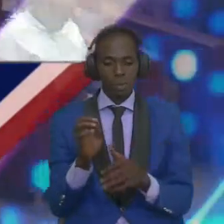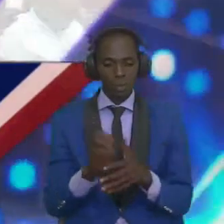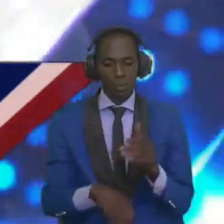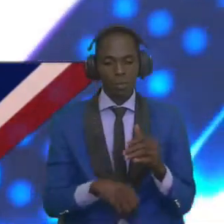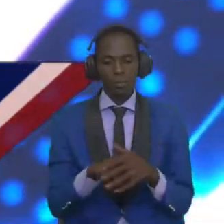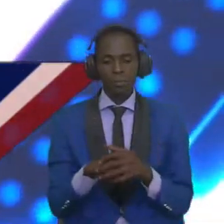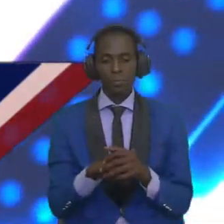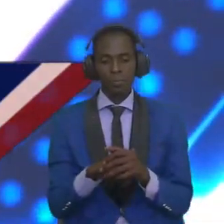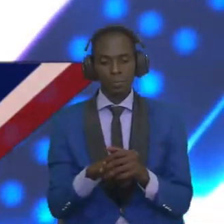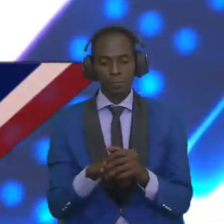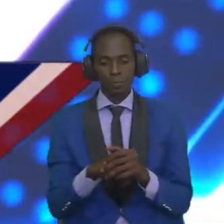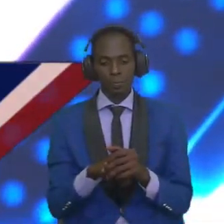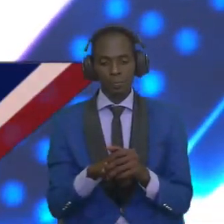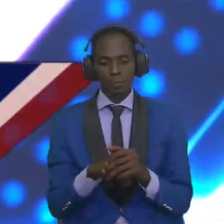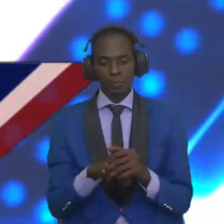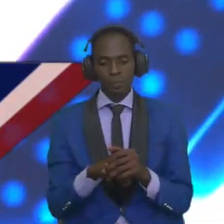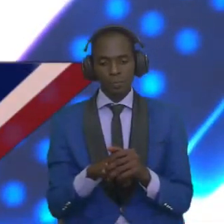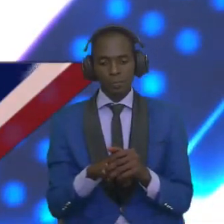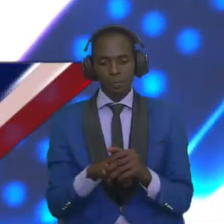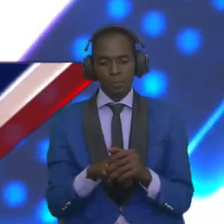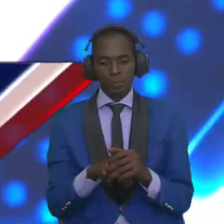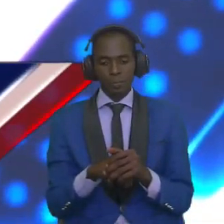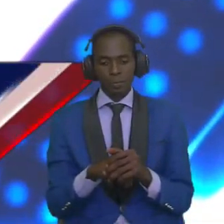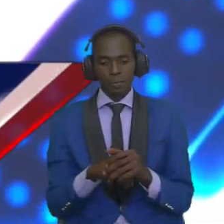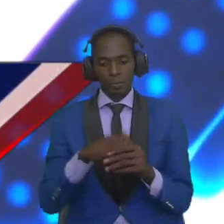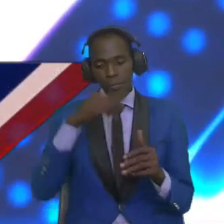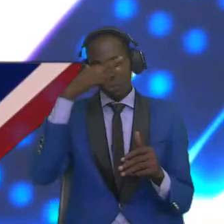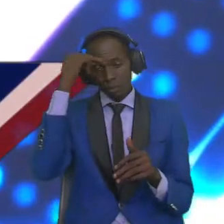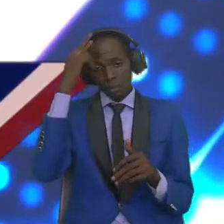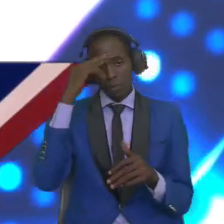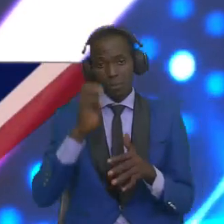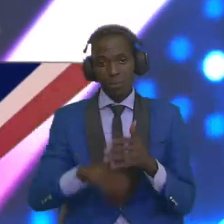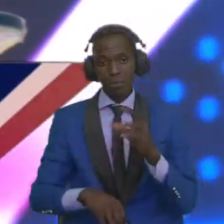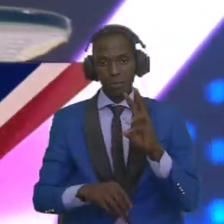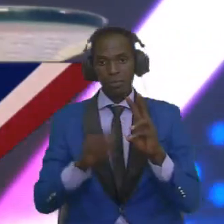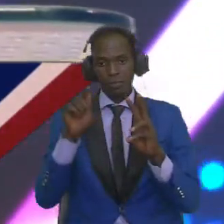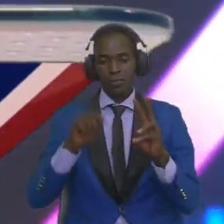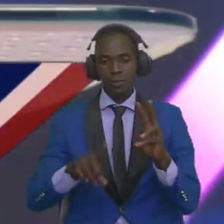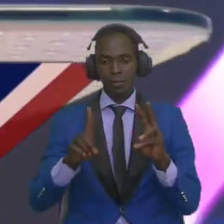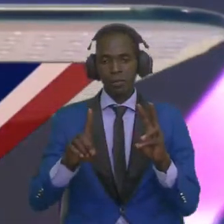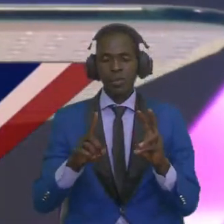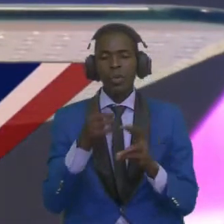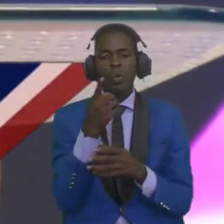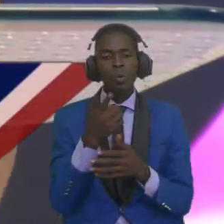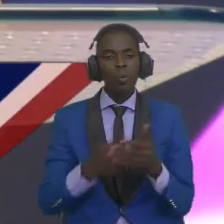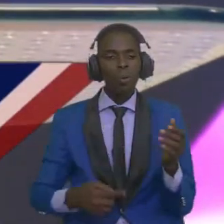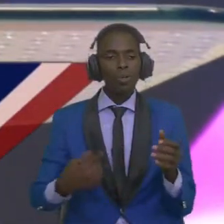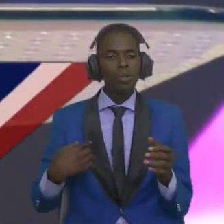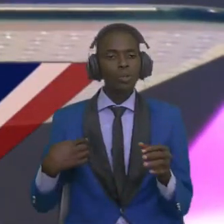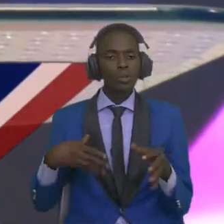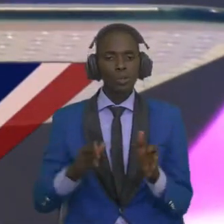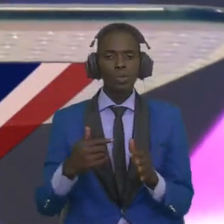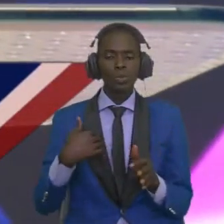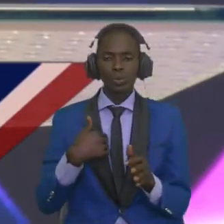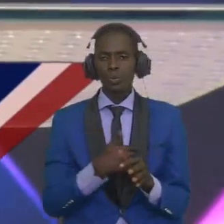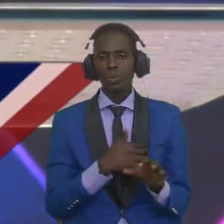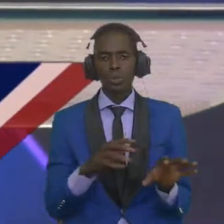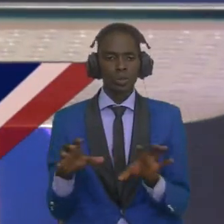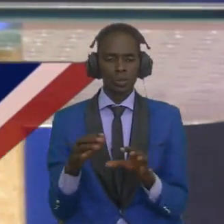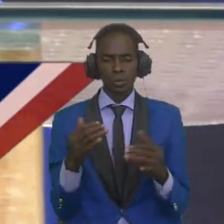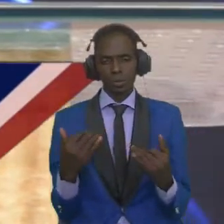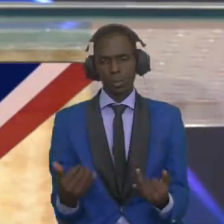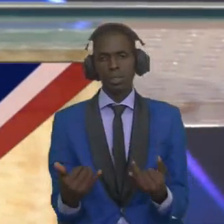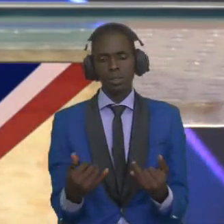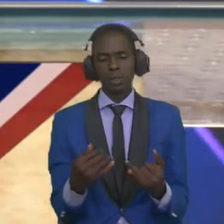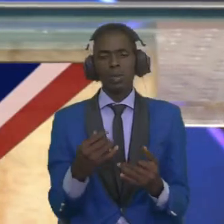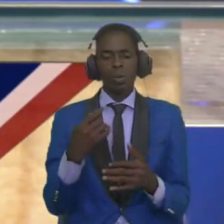what shall we say then? Shall we continue in sin that grace may abound? There were people in the